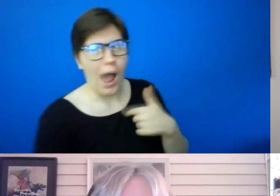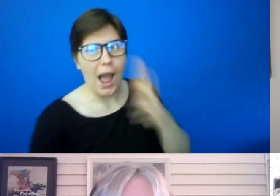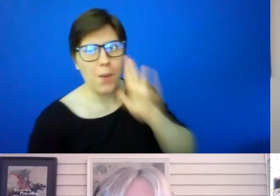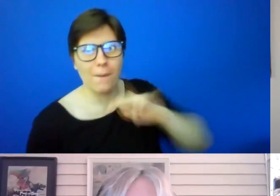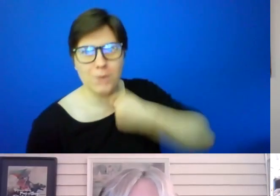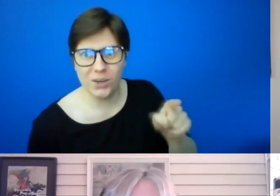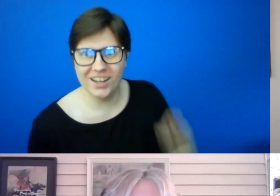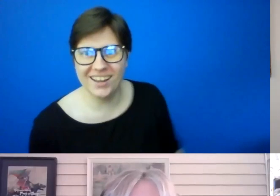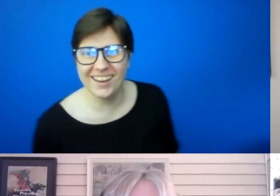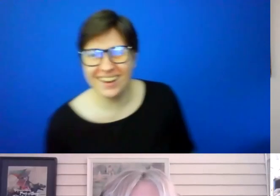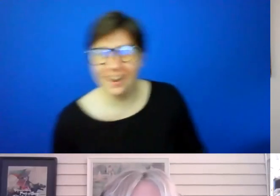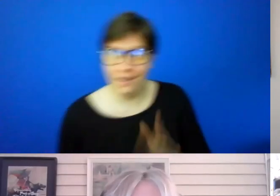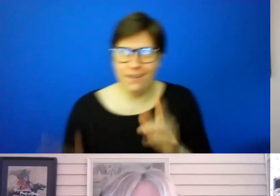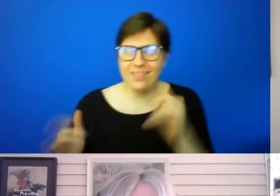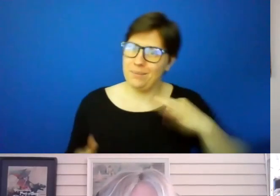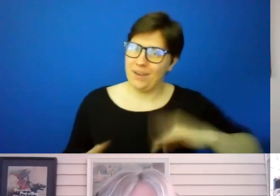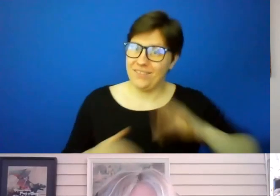is you can mute me.